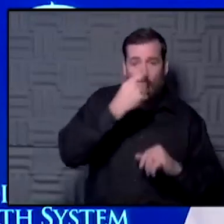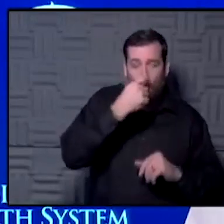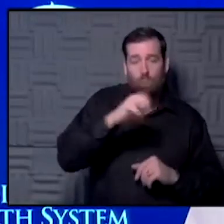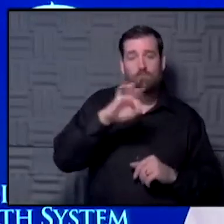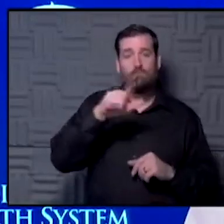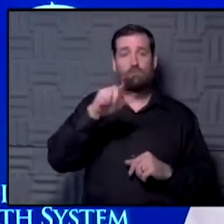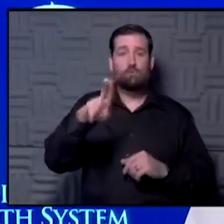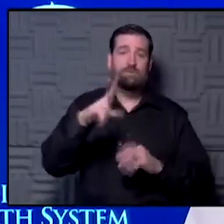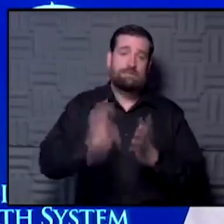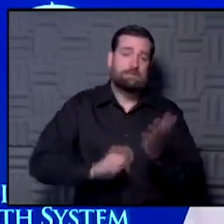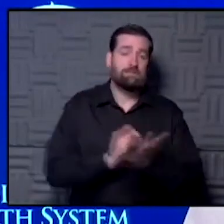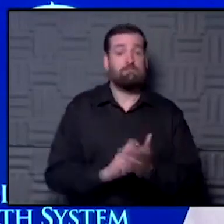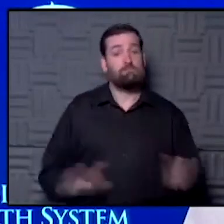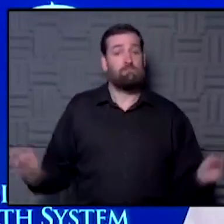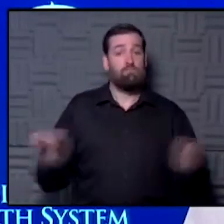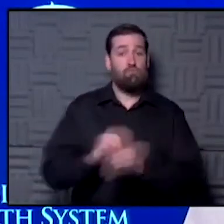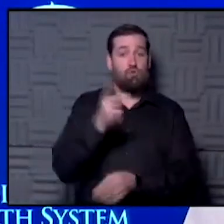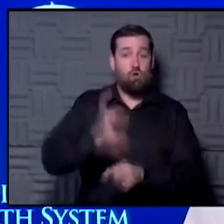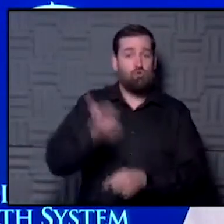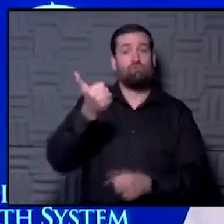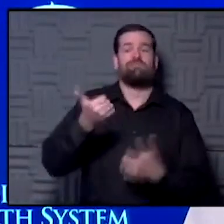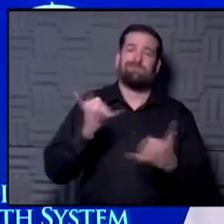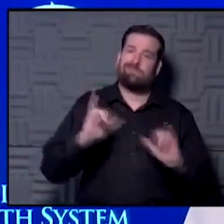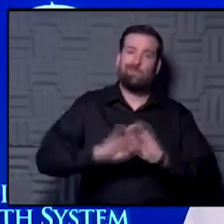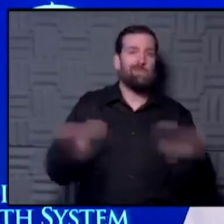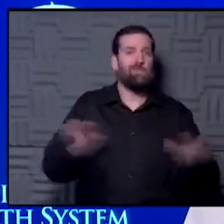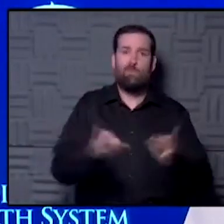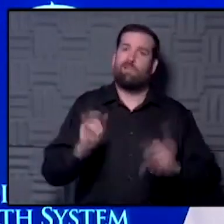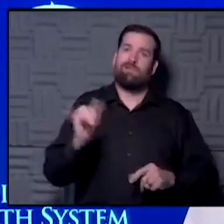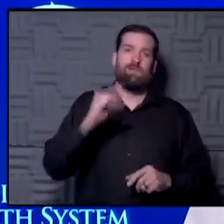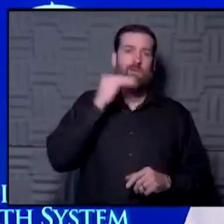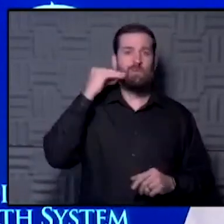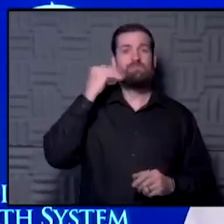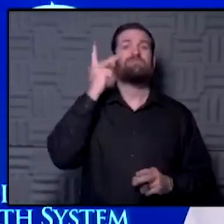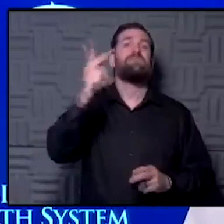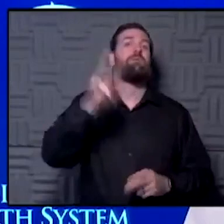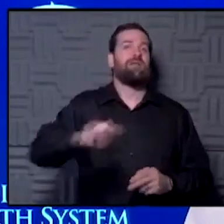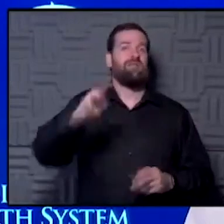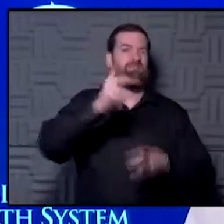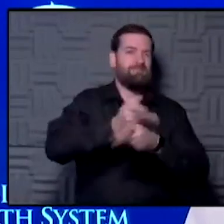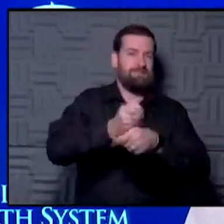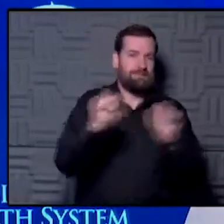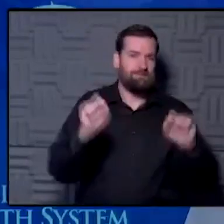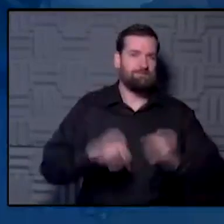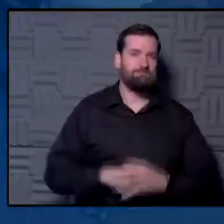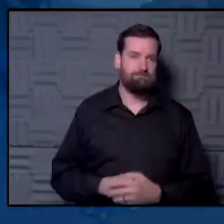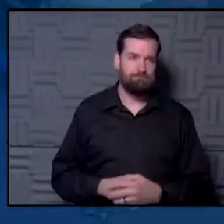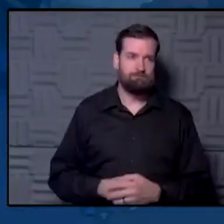harder, just remember, there's still no place like home. We'll see you on Monday. Stay safe out there.